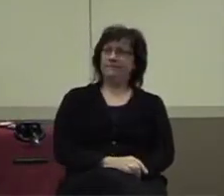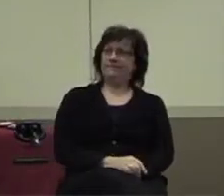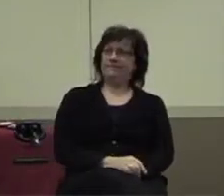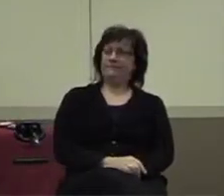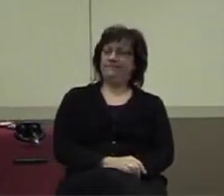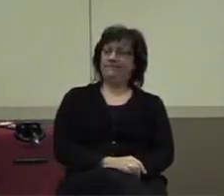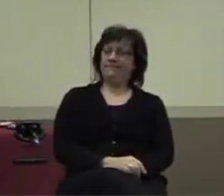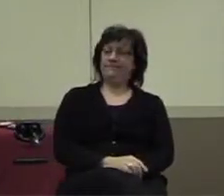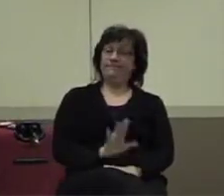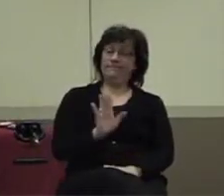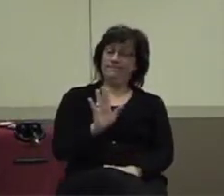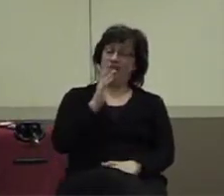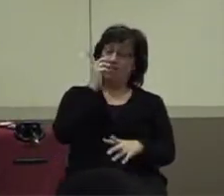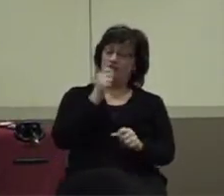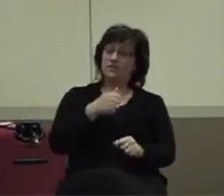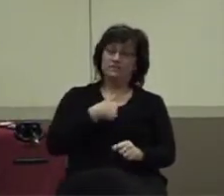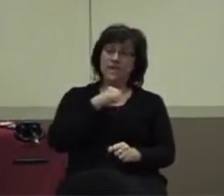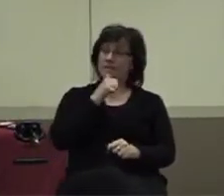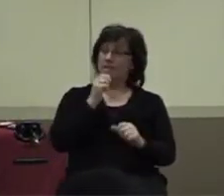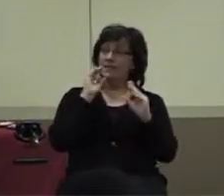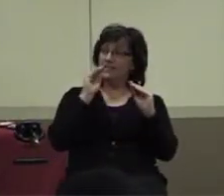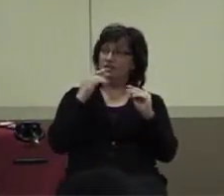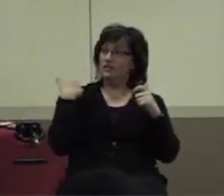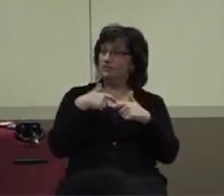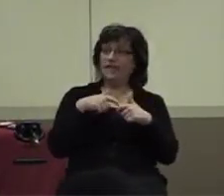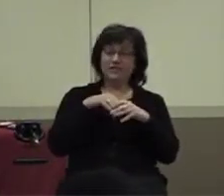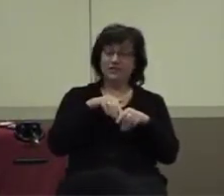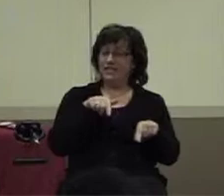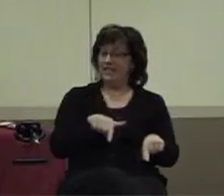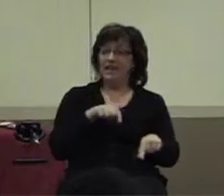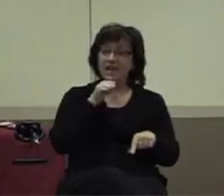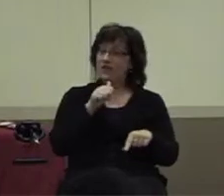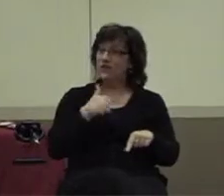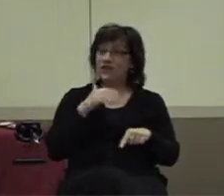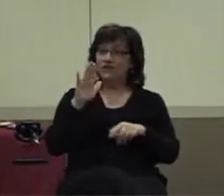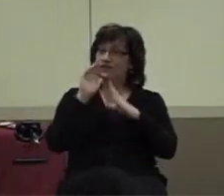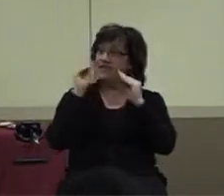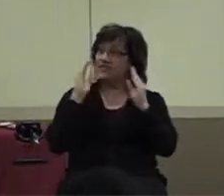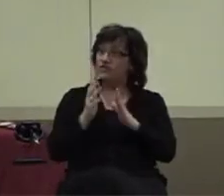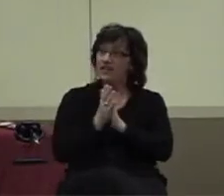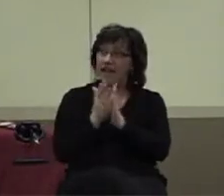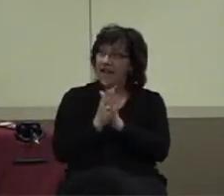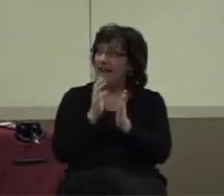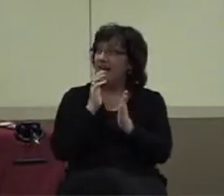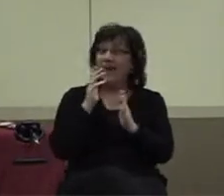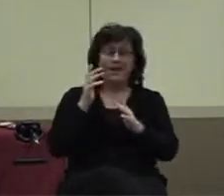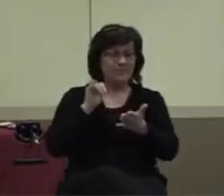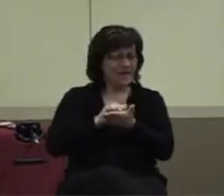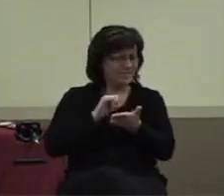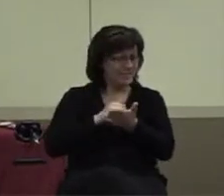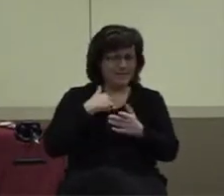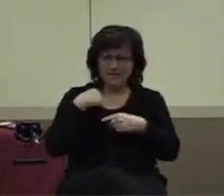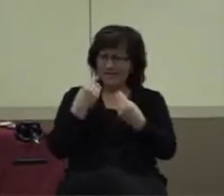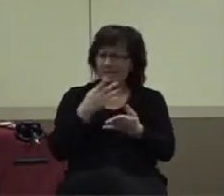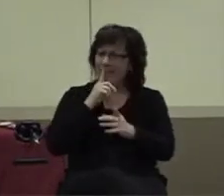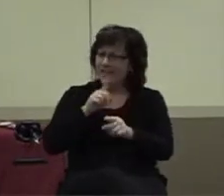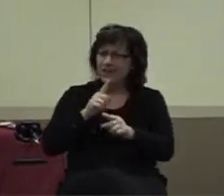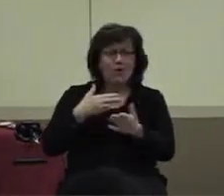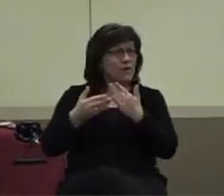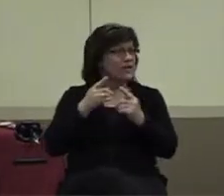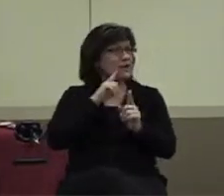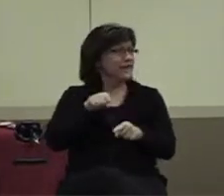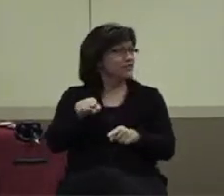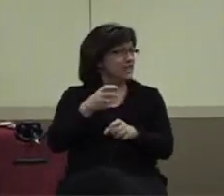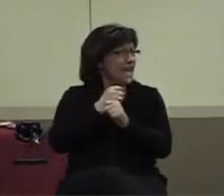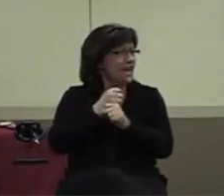me, I'm not teaching Spanish in here. I do not have your teacher's guides. I could not have given the kid the answers. Whatever answers that kid got, they got on their